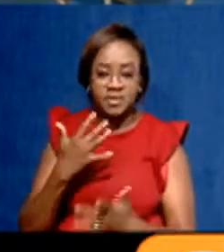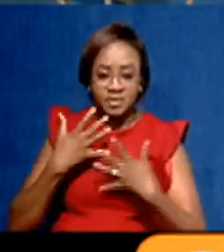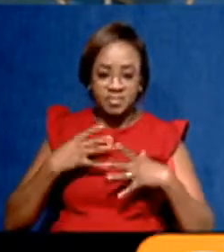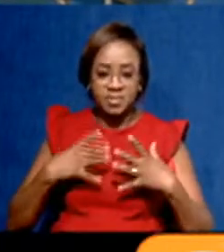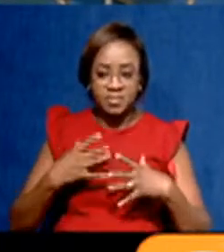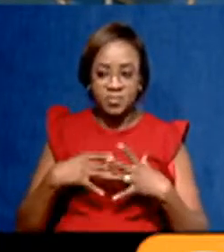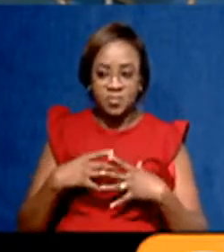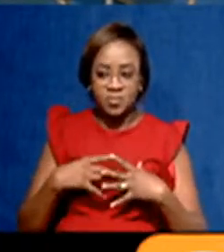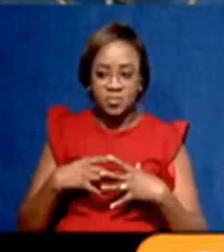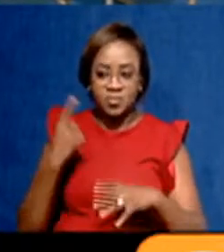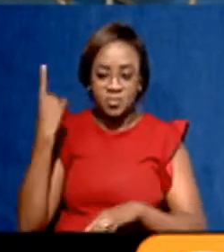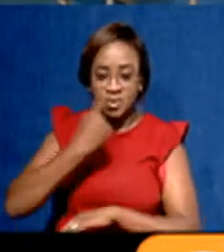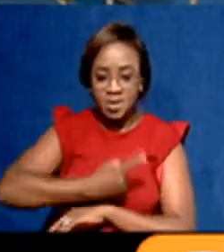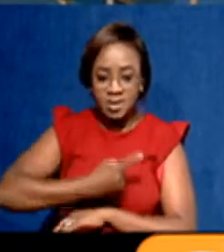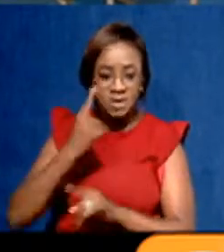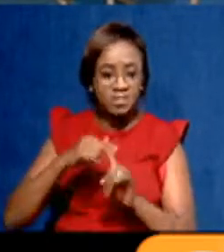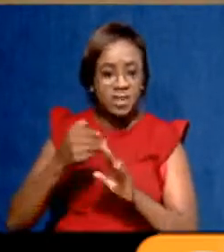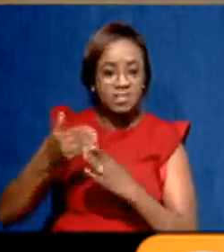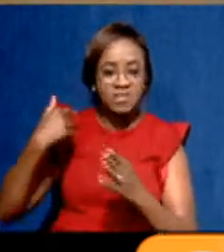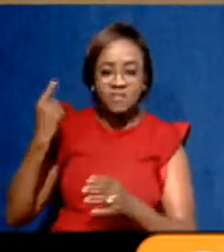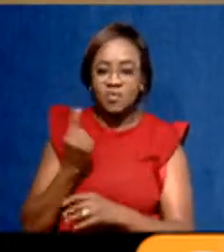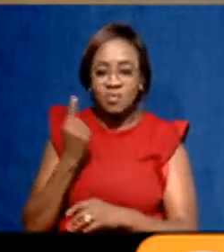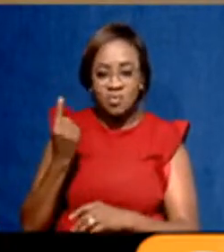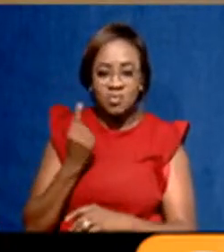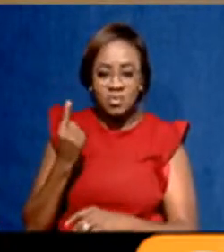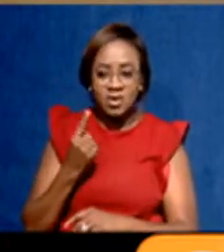day, and before we used to have